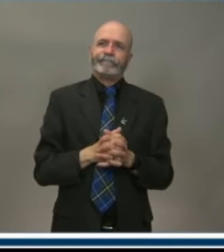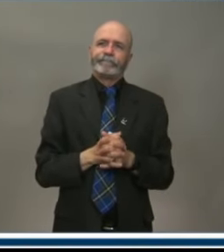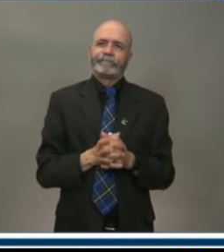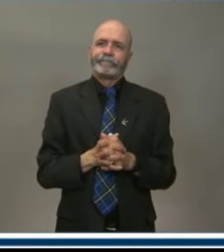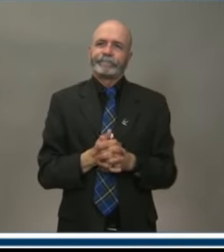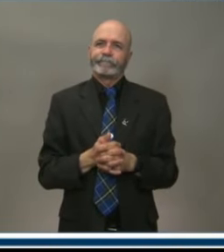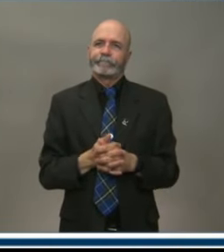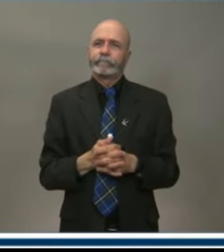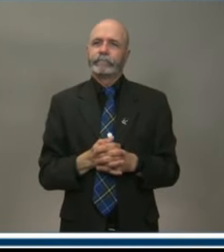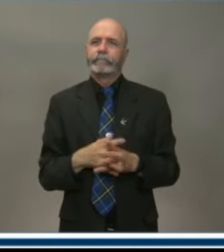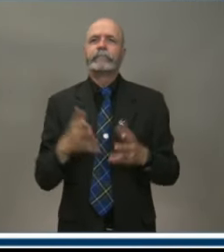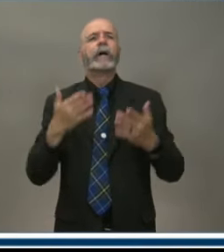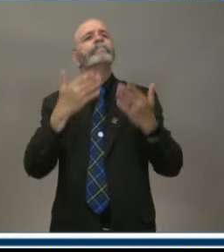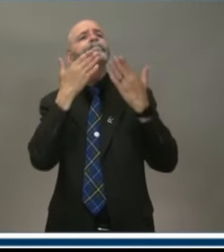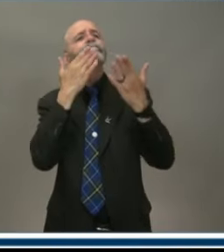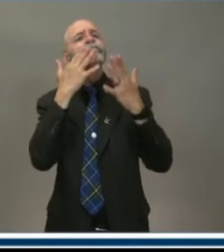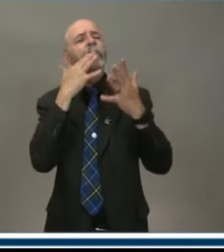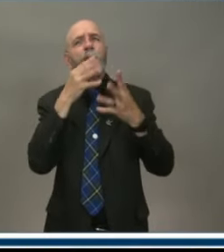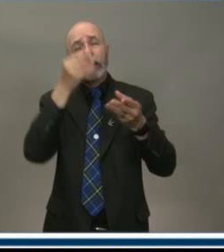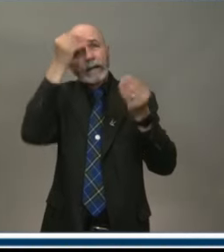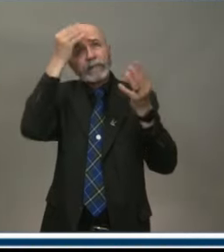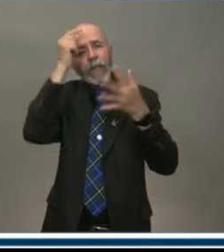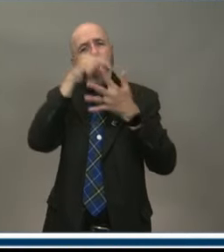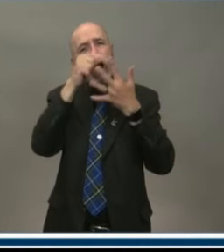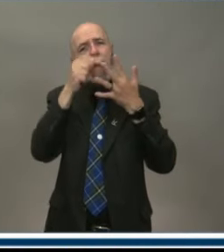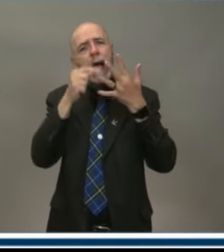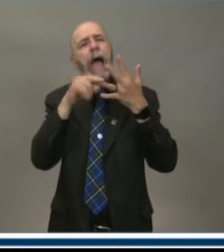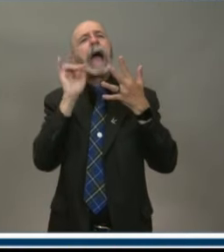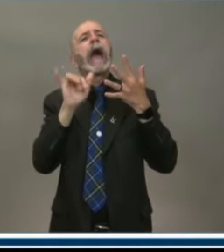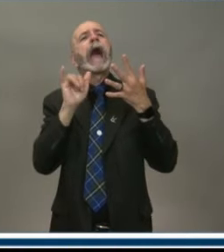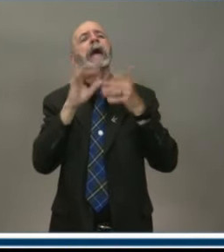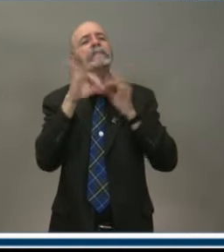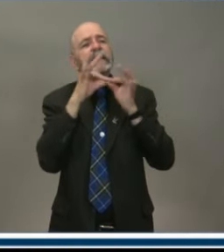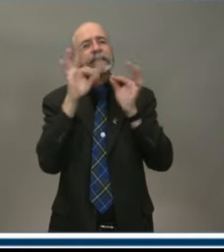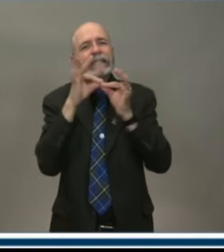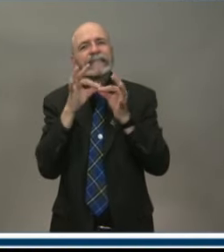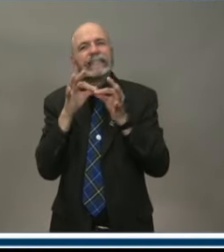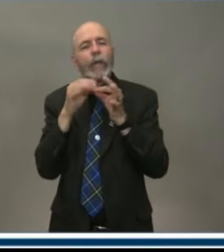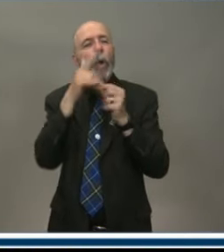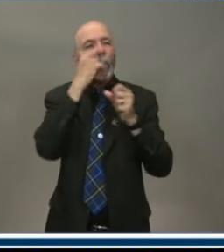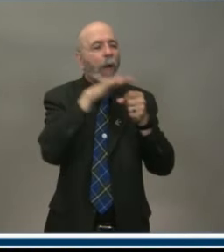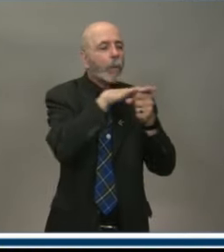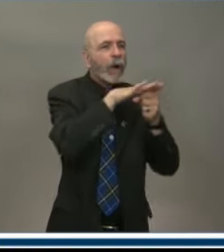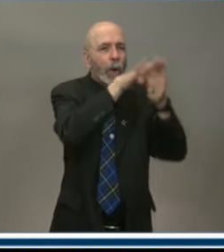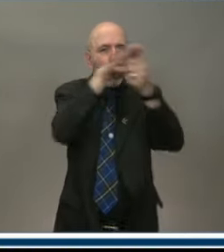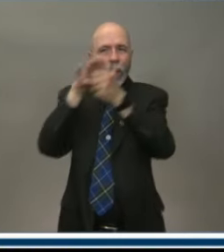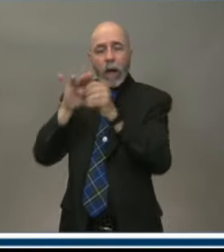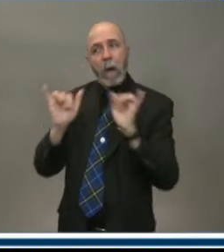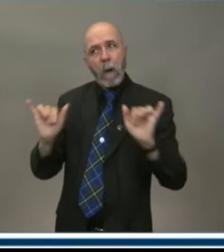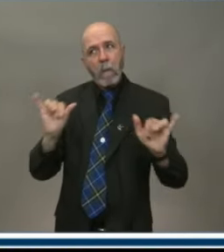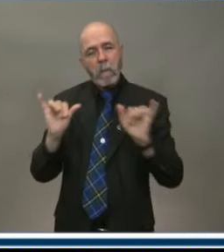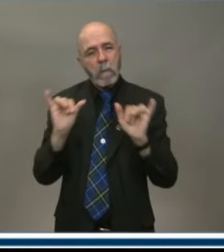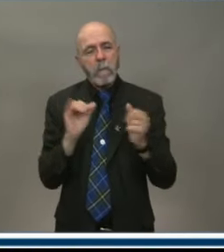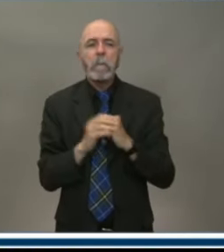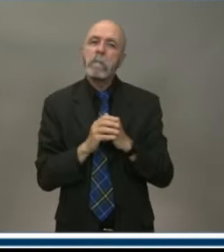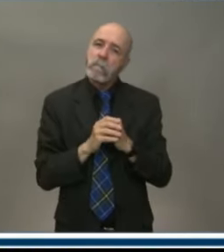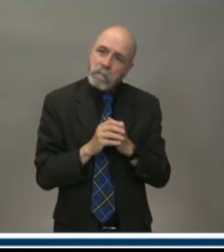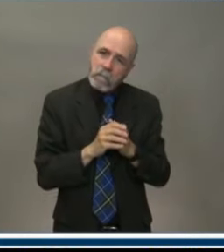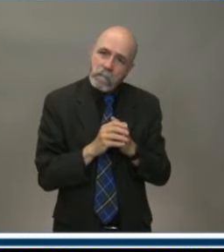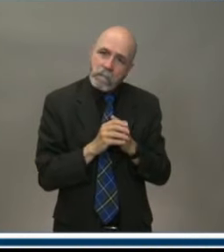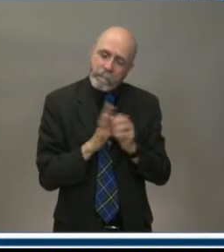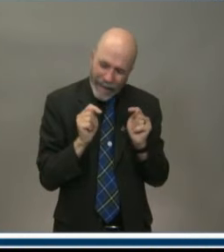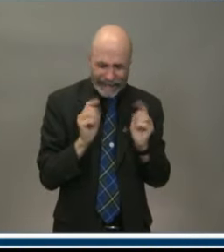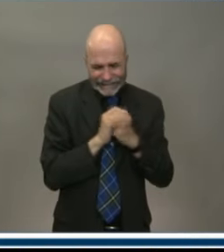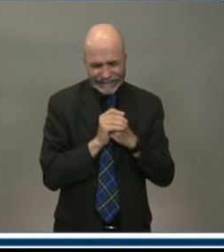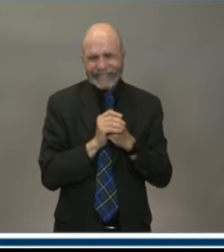the numbers of tests per zone yesterday we had inquired about. However, when it comes to keeping up with